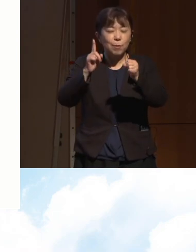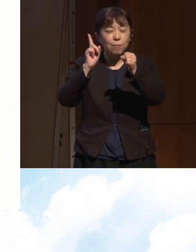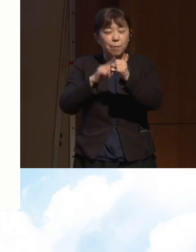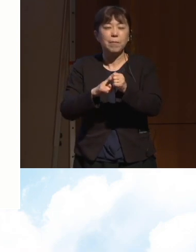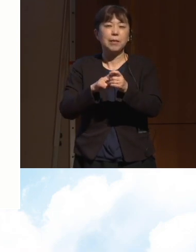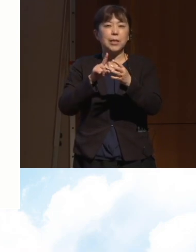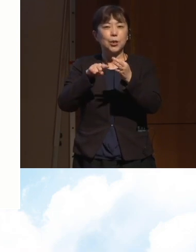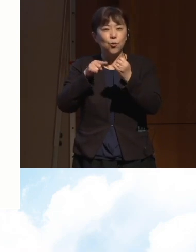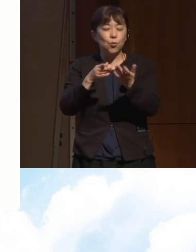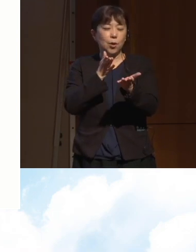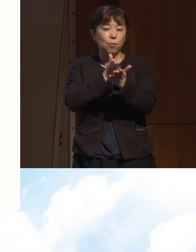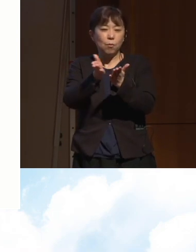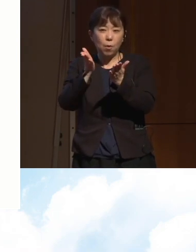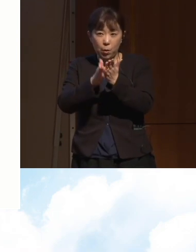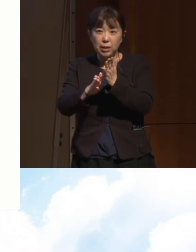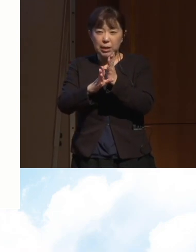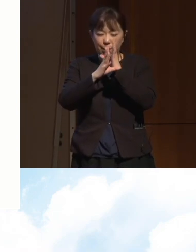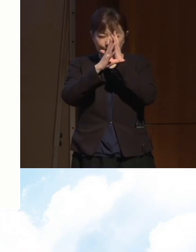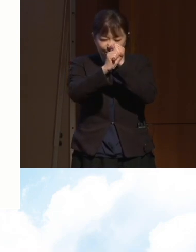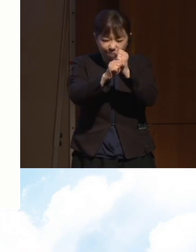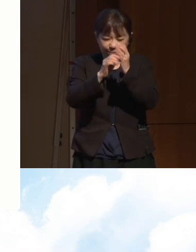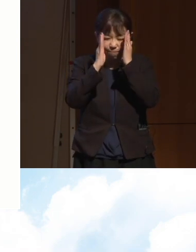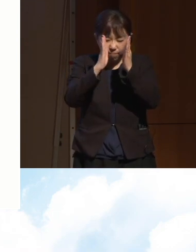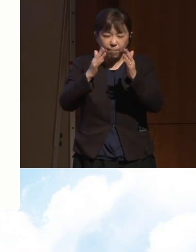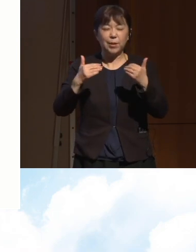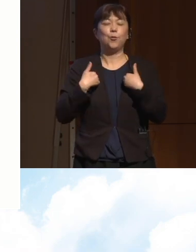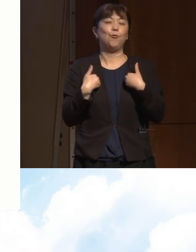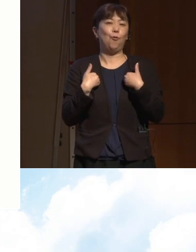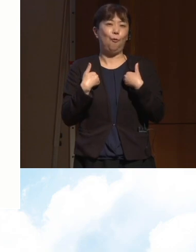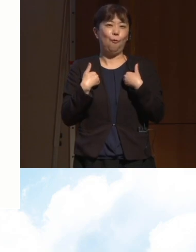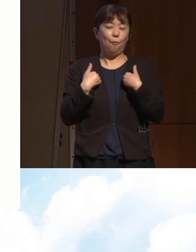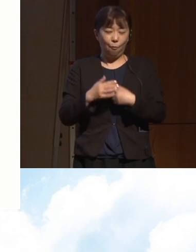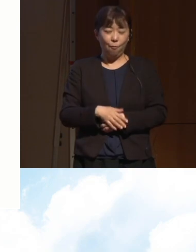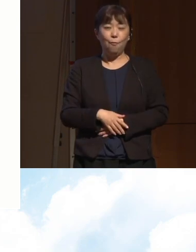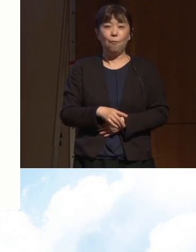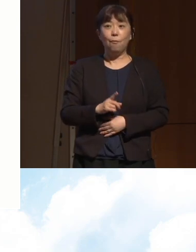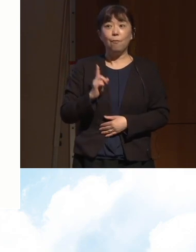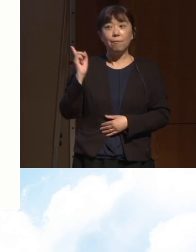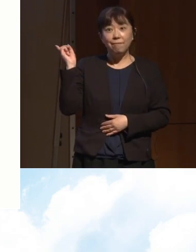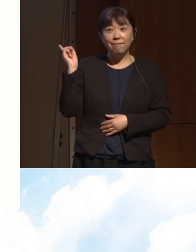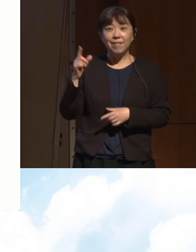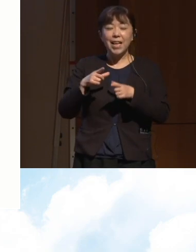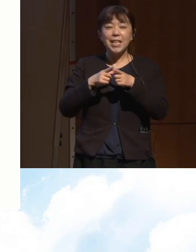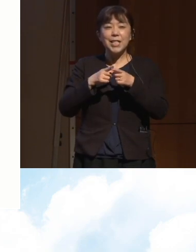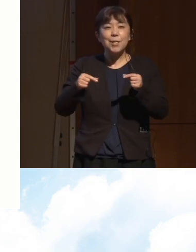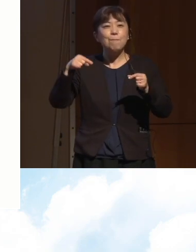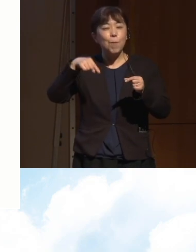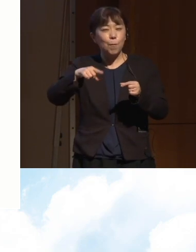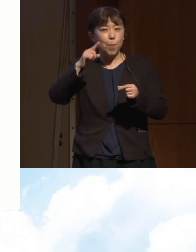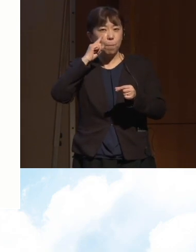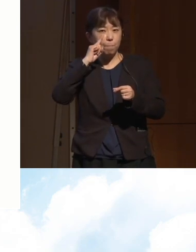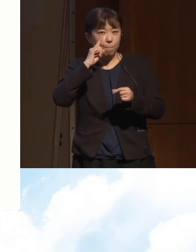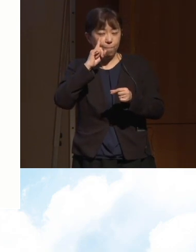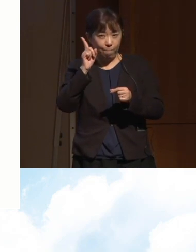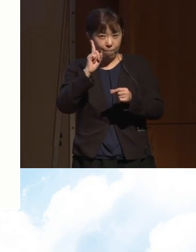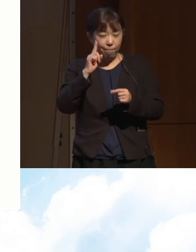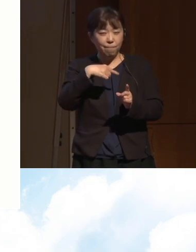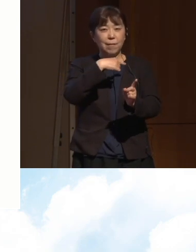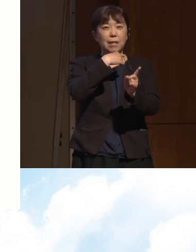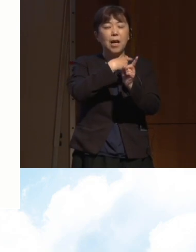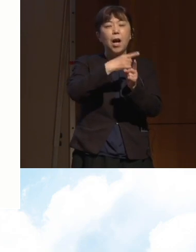focus, and I think this is where the efforts in Japan to build these scientific organizations